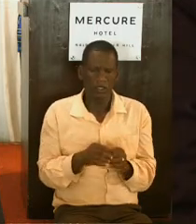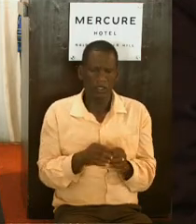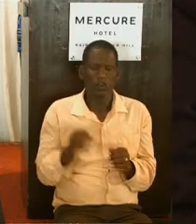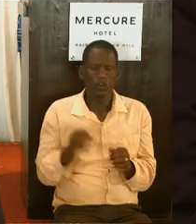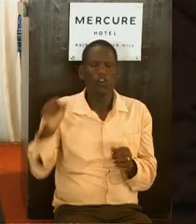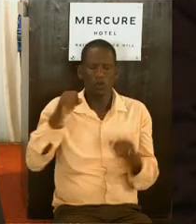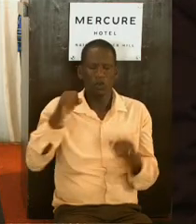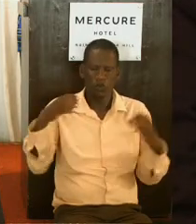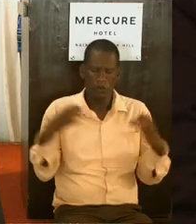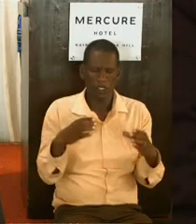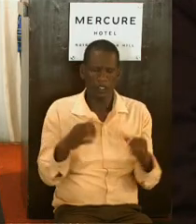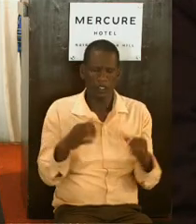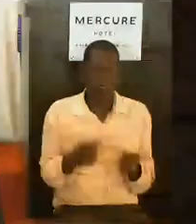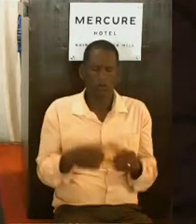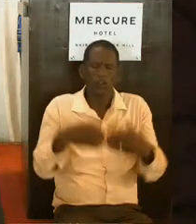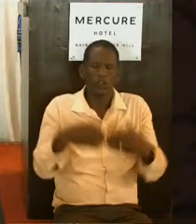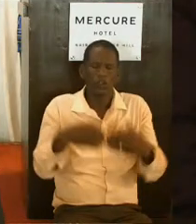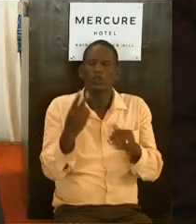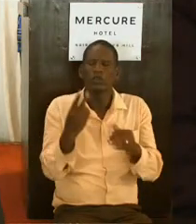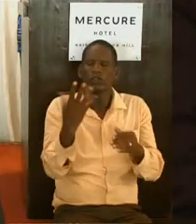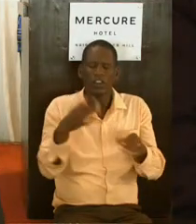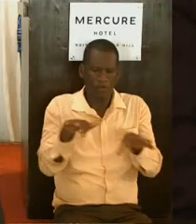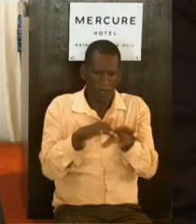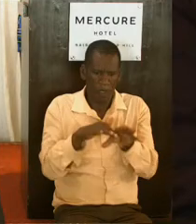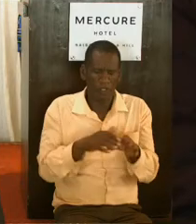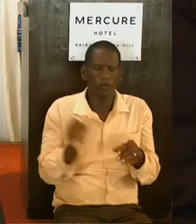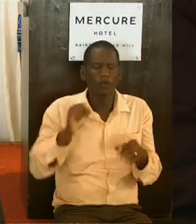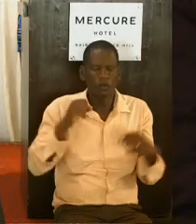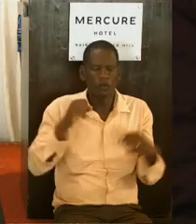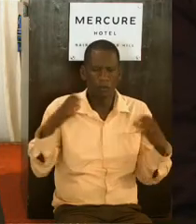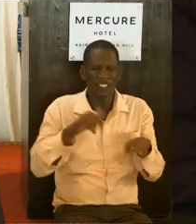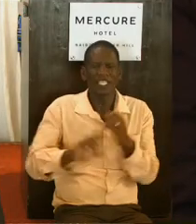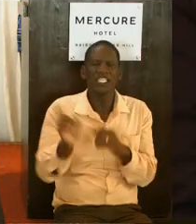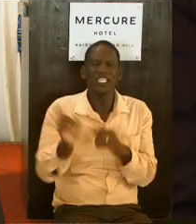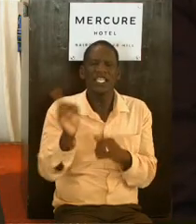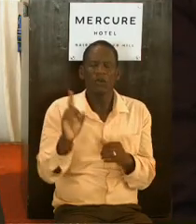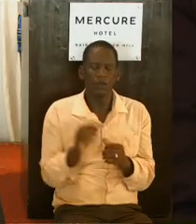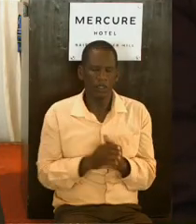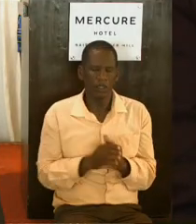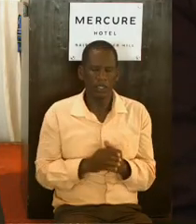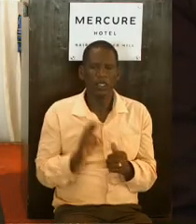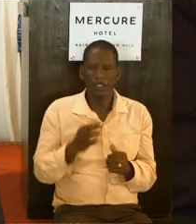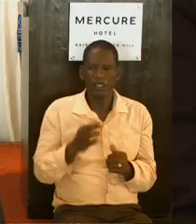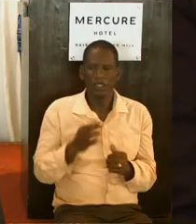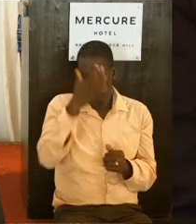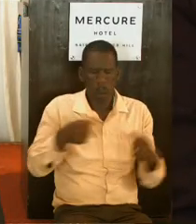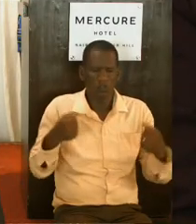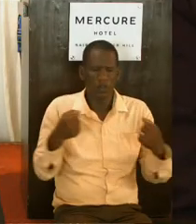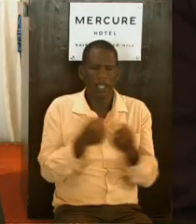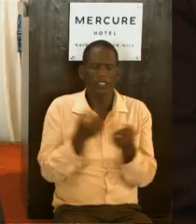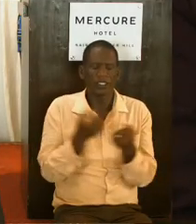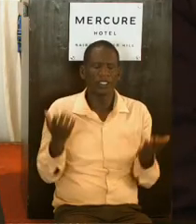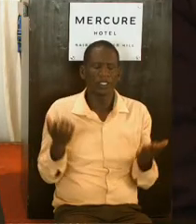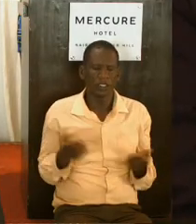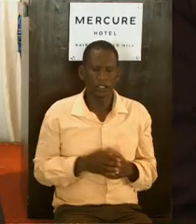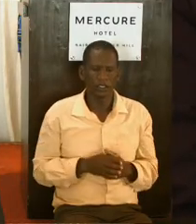or political parties within Nairobi because of accidents